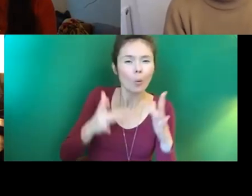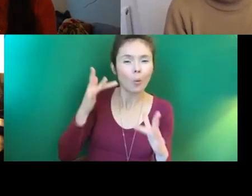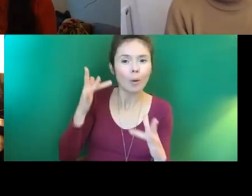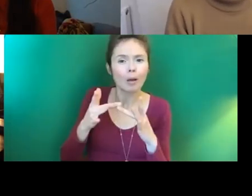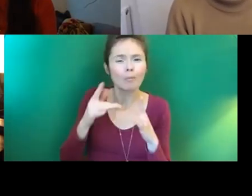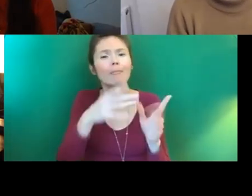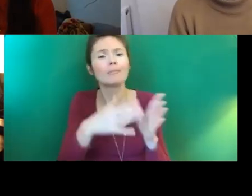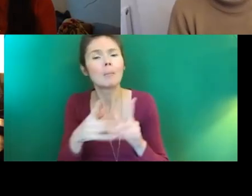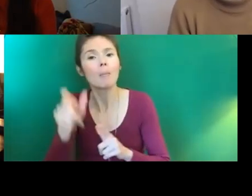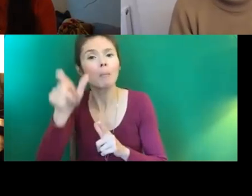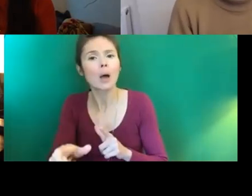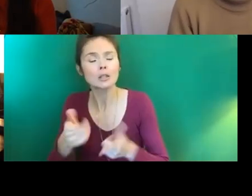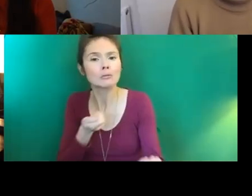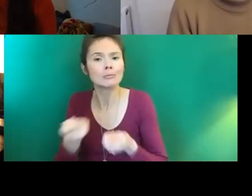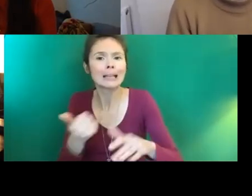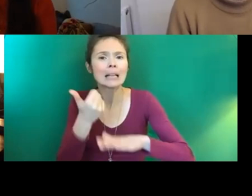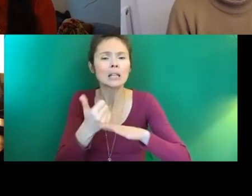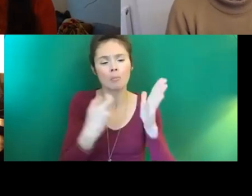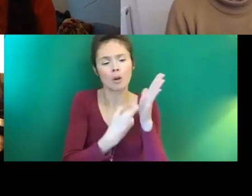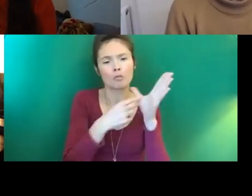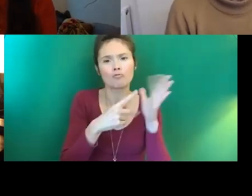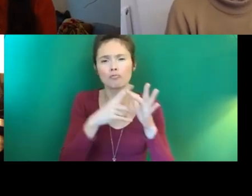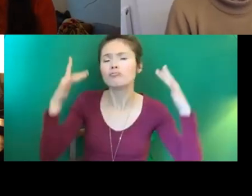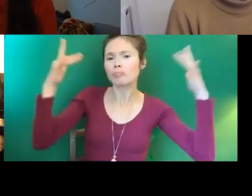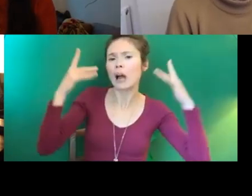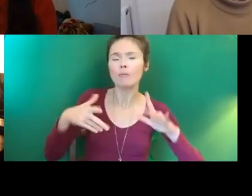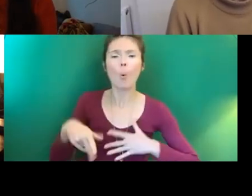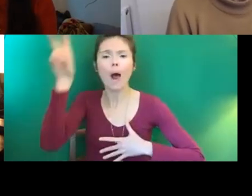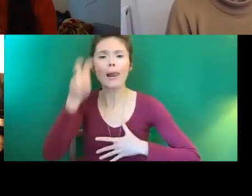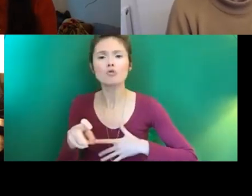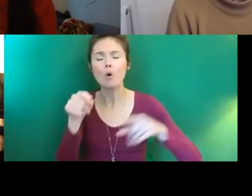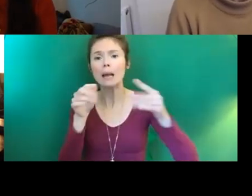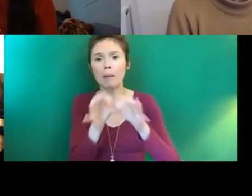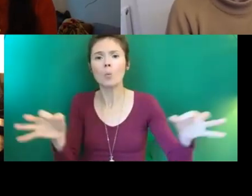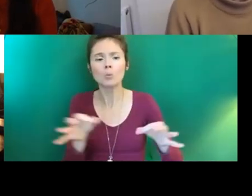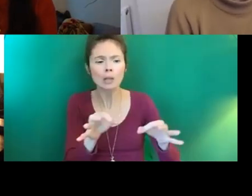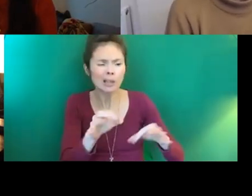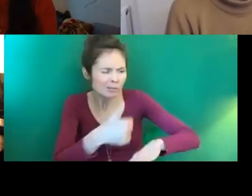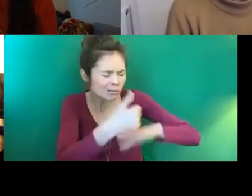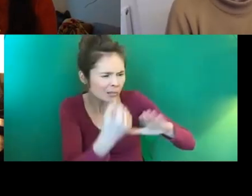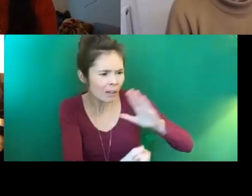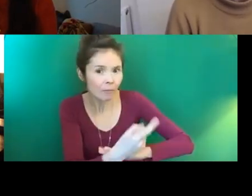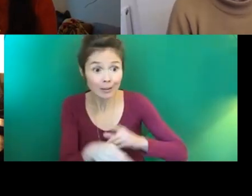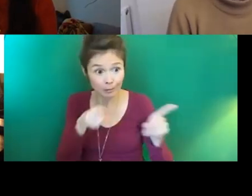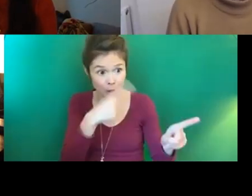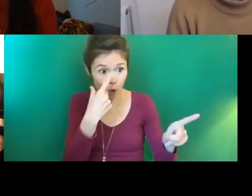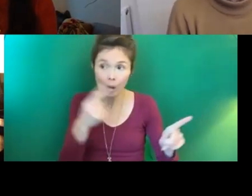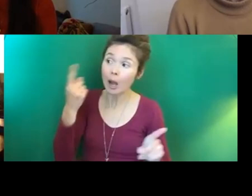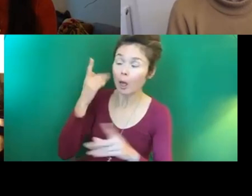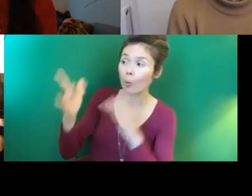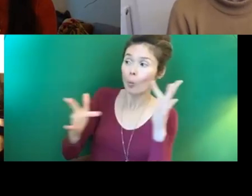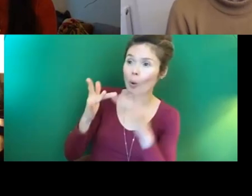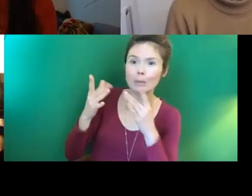a rave or a kind of electronic event that was a bit more underground could use that guide and put into practice a lot of the